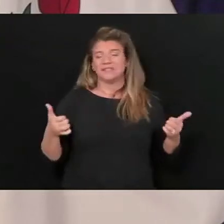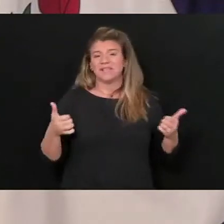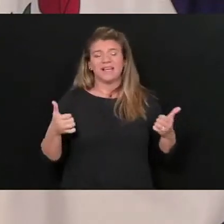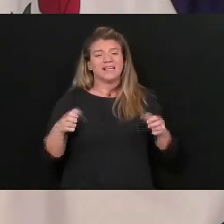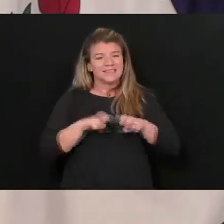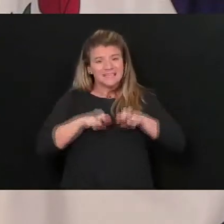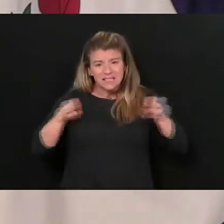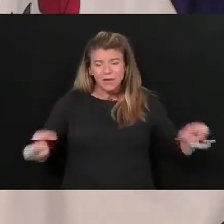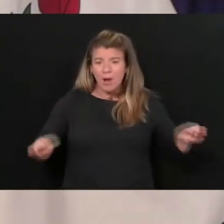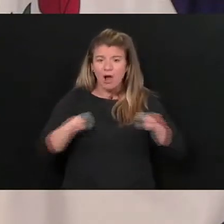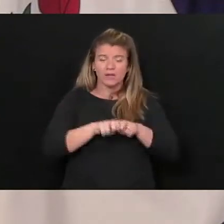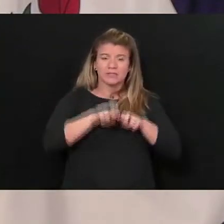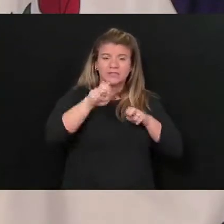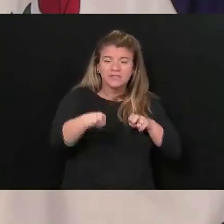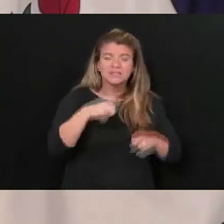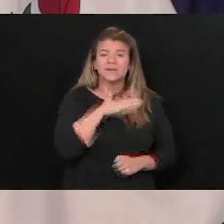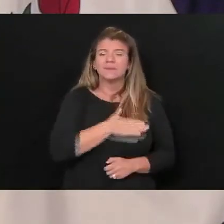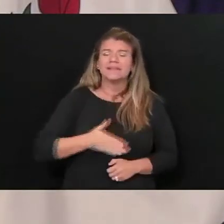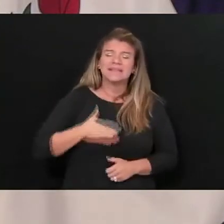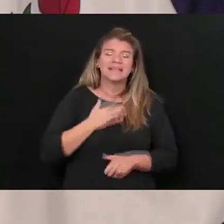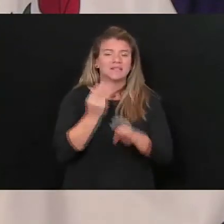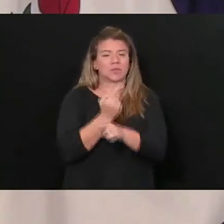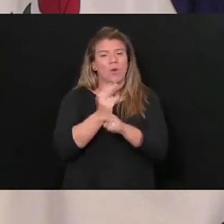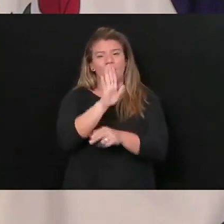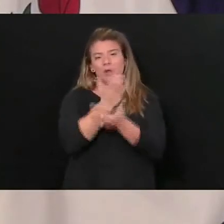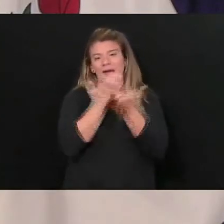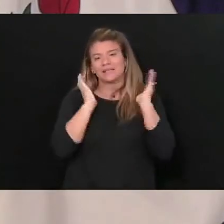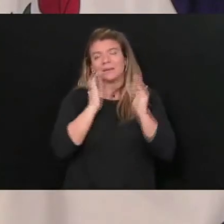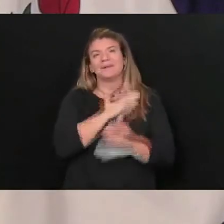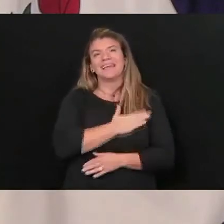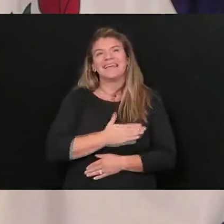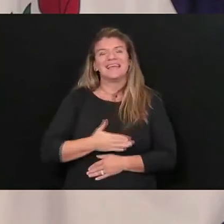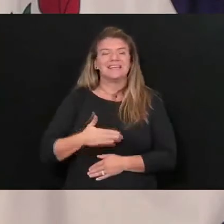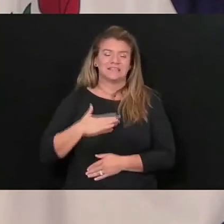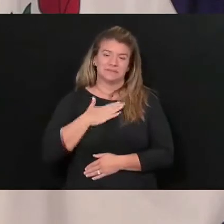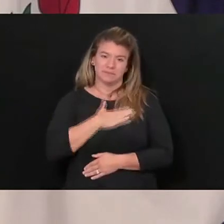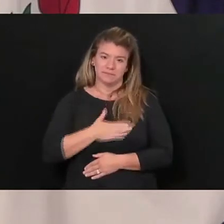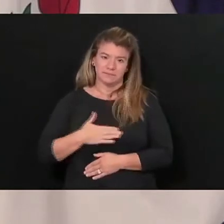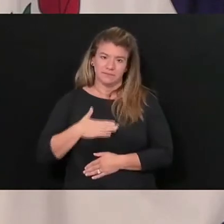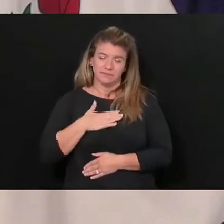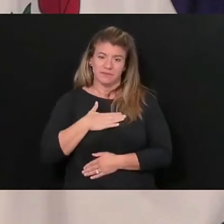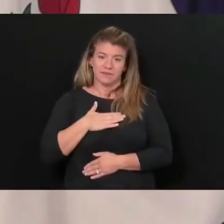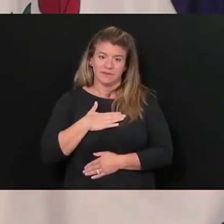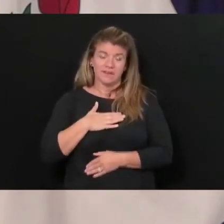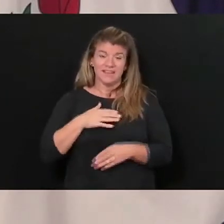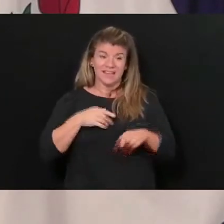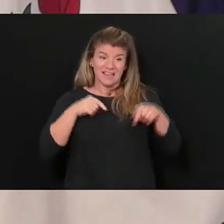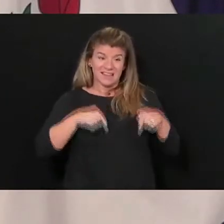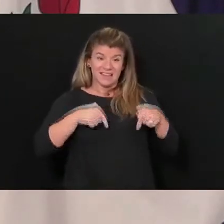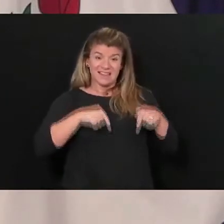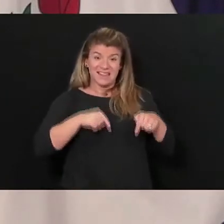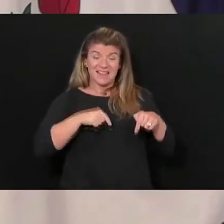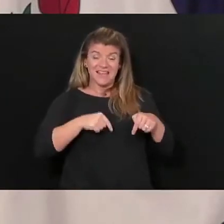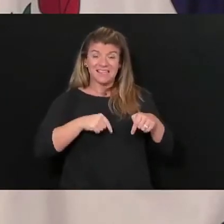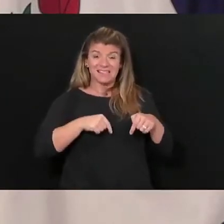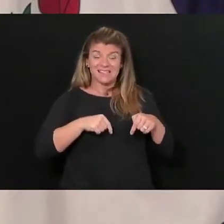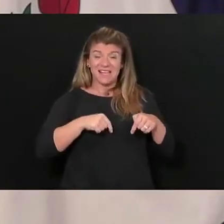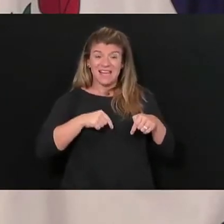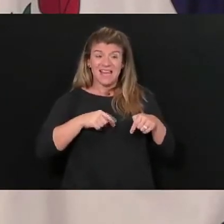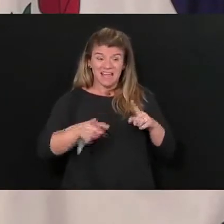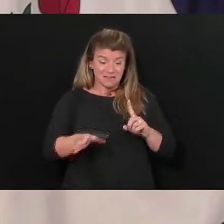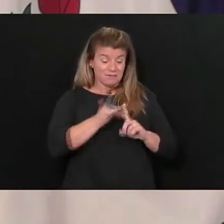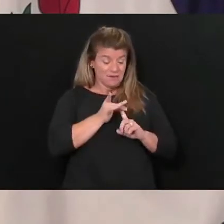in between. Please wear your mask. Please, please wear your mask. You know, this is an invisible killer,